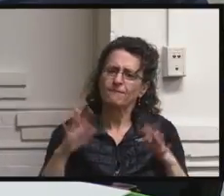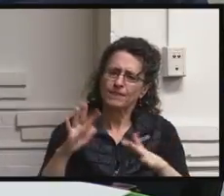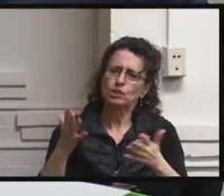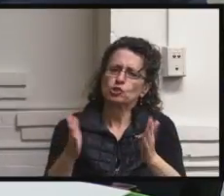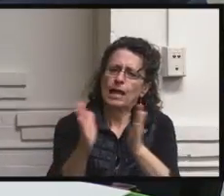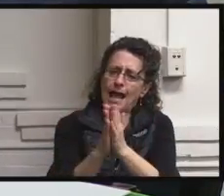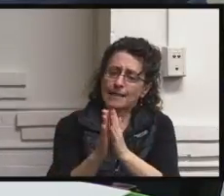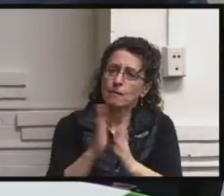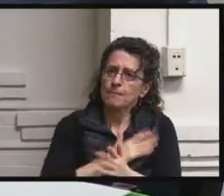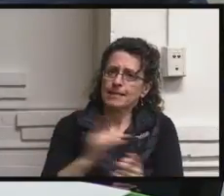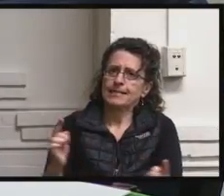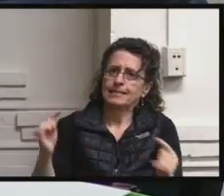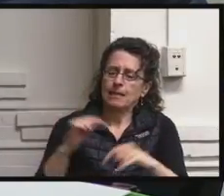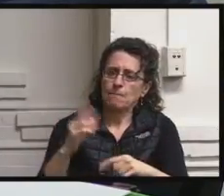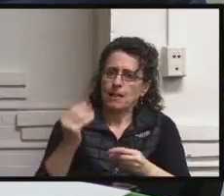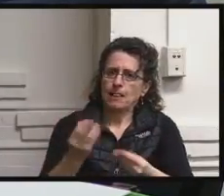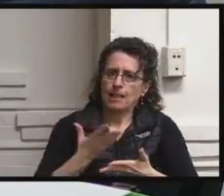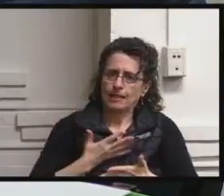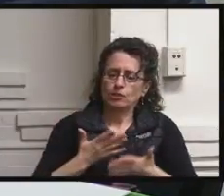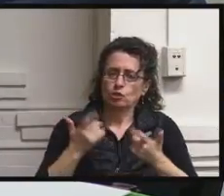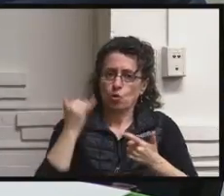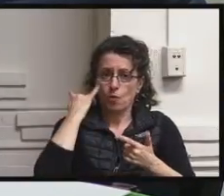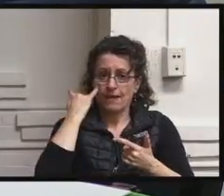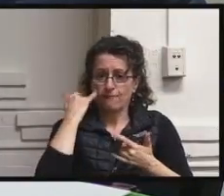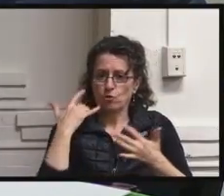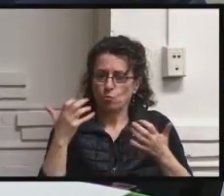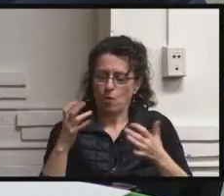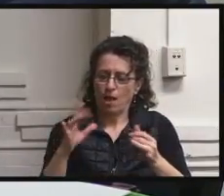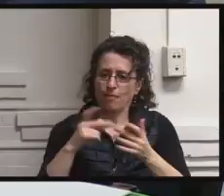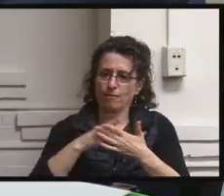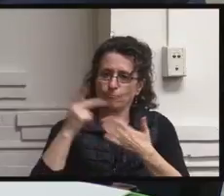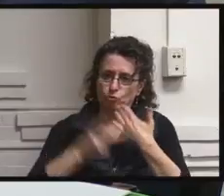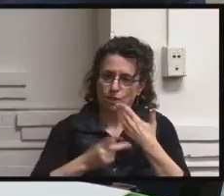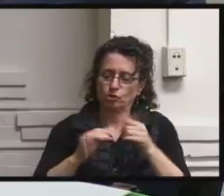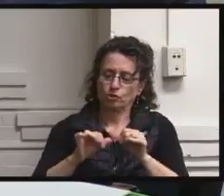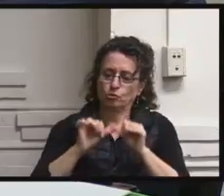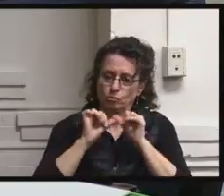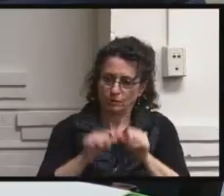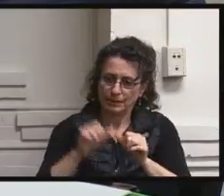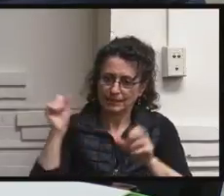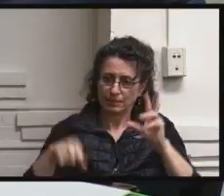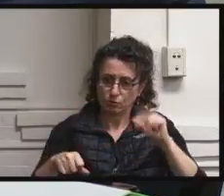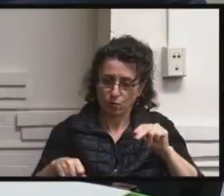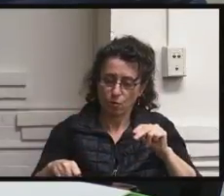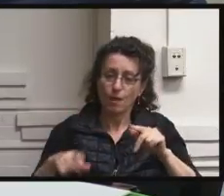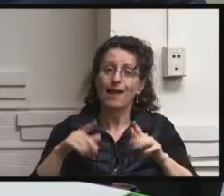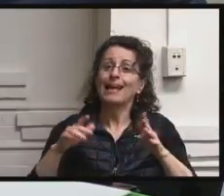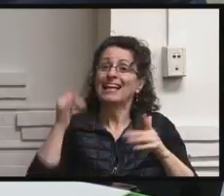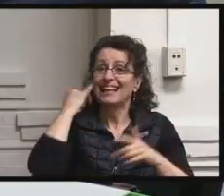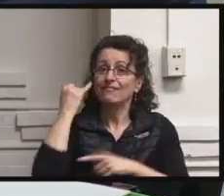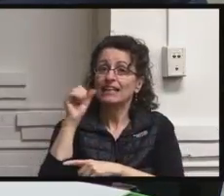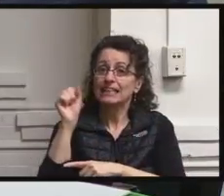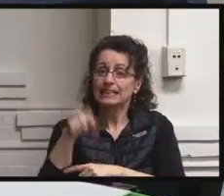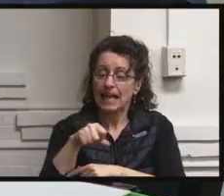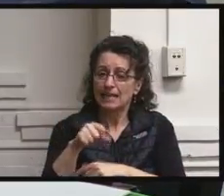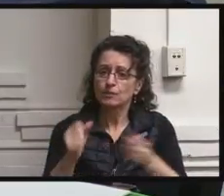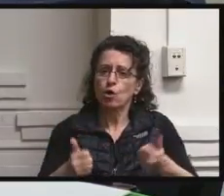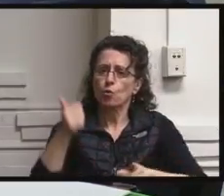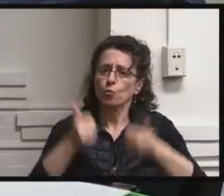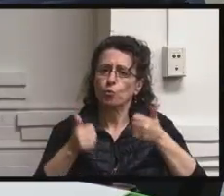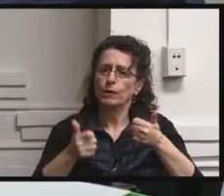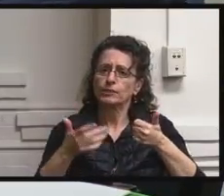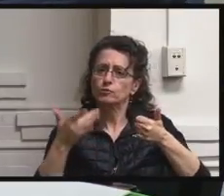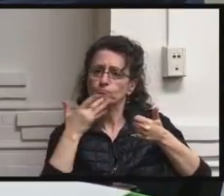not asked the question yet. We've done the presentation, we haven't asked the question. I'm sorry I'm beating a dead horse here, but I just, that's why